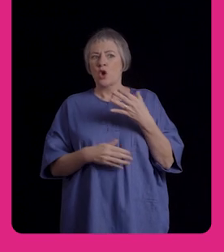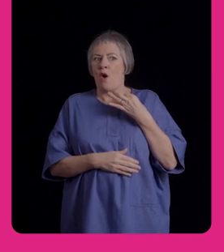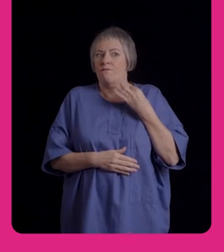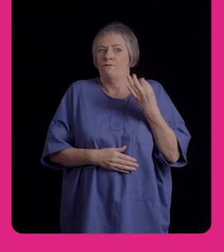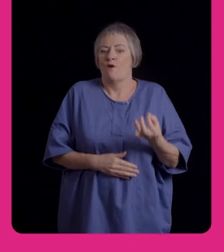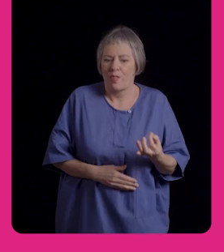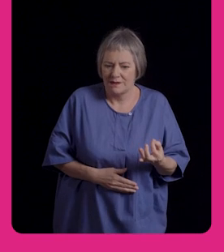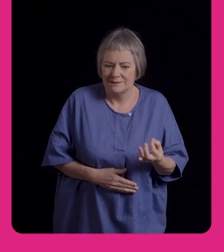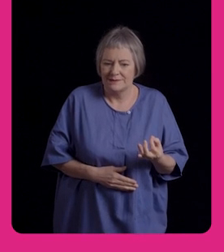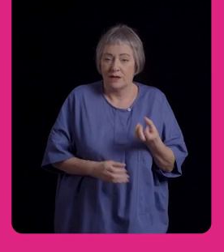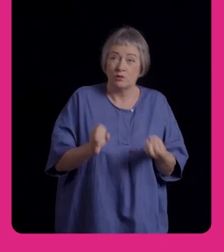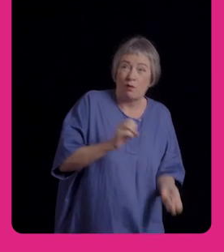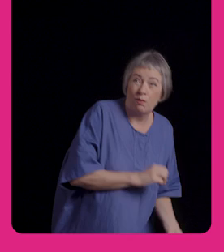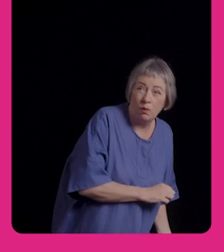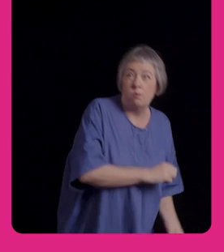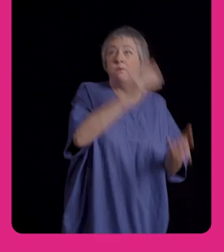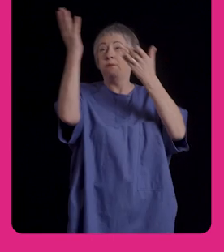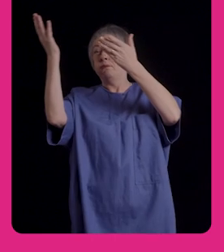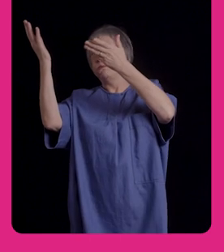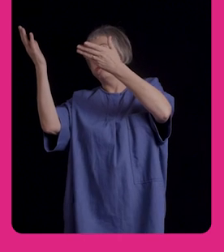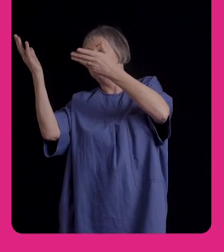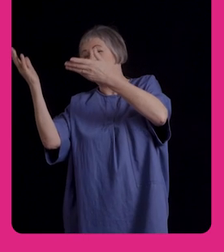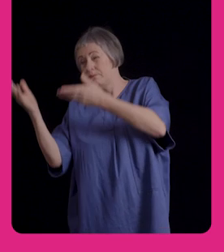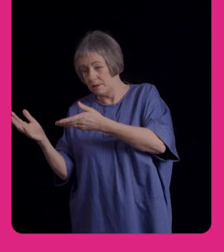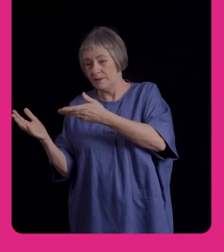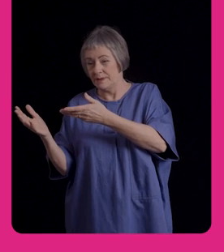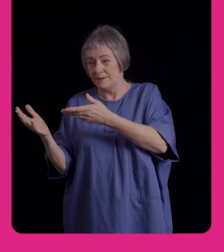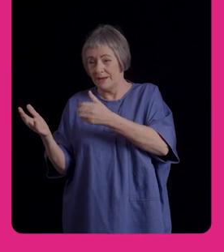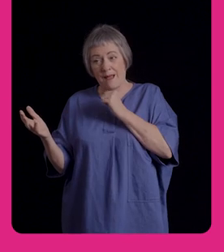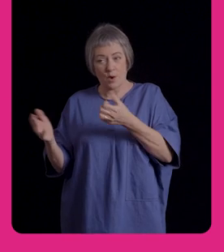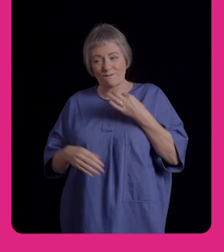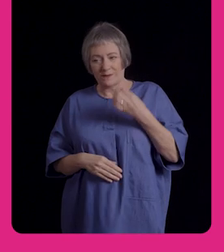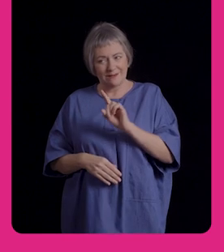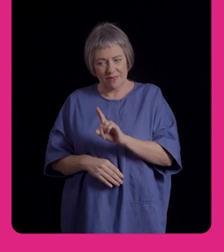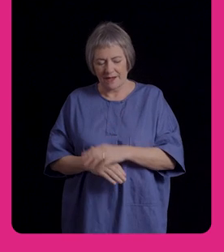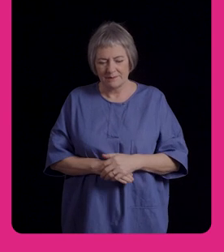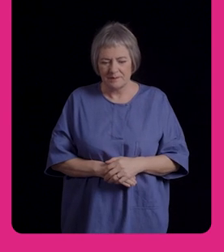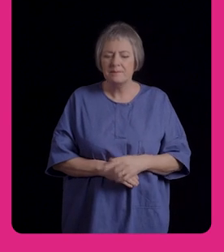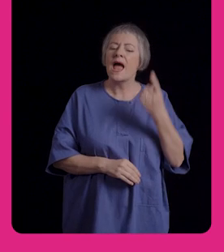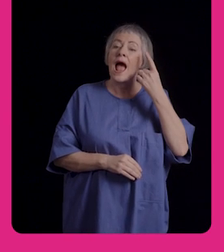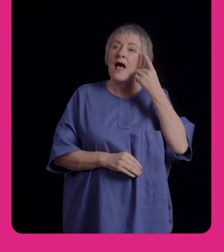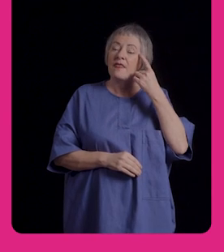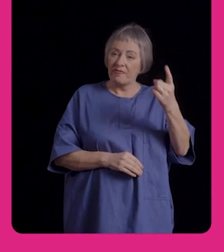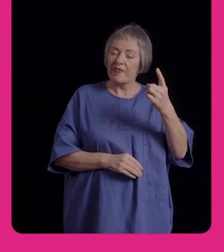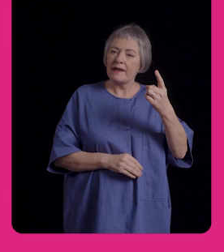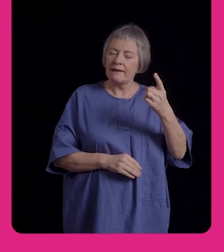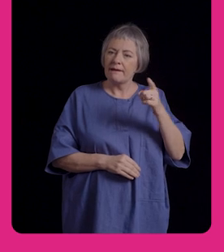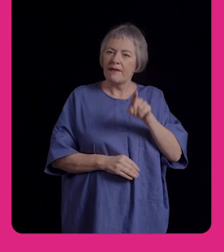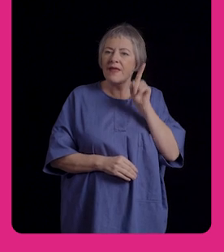Not volunteering to throw a rather heavy piece of lead up high onto a ship. I think